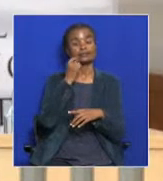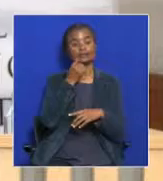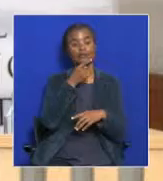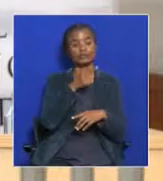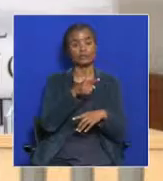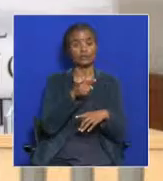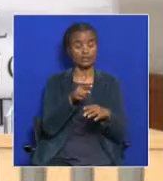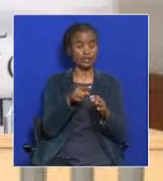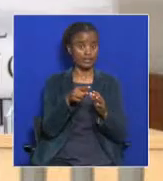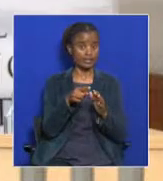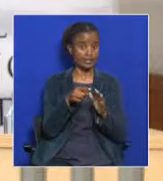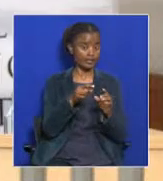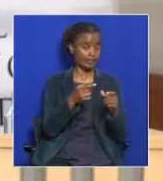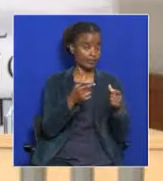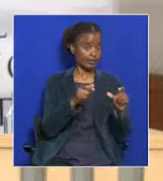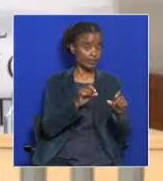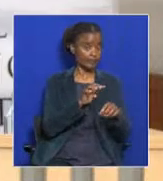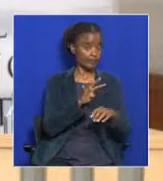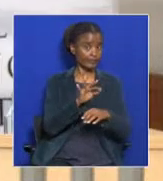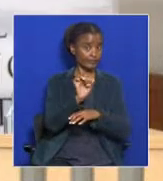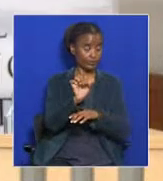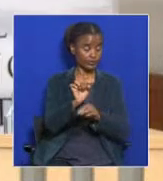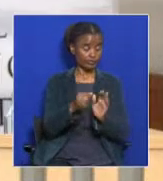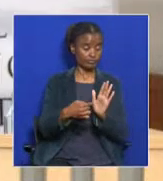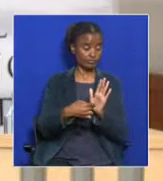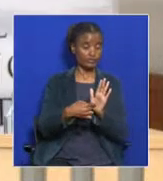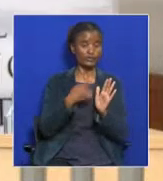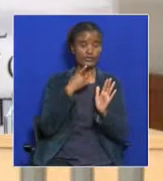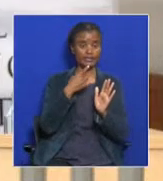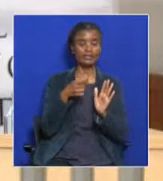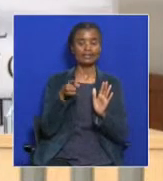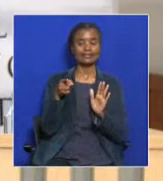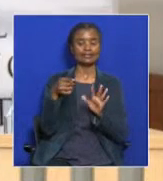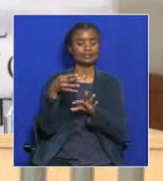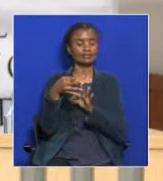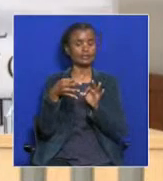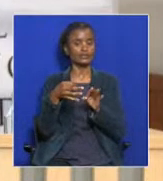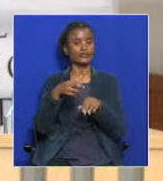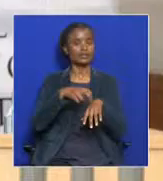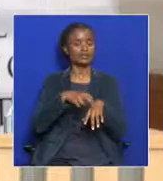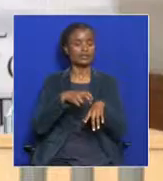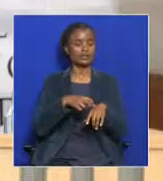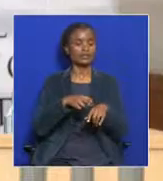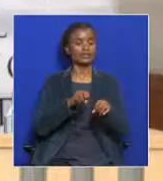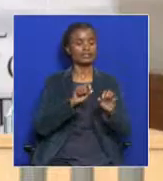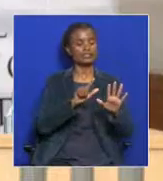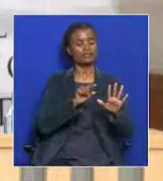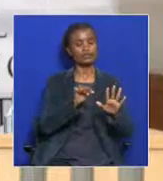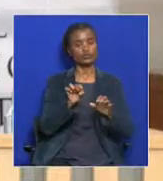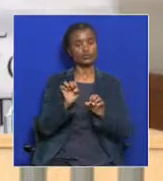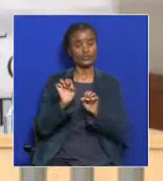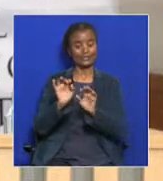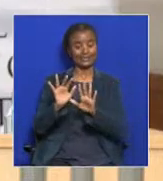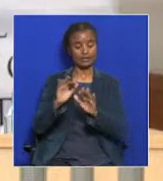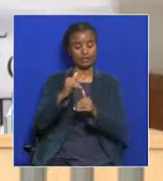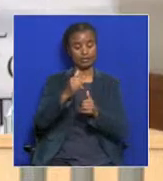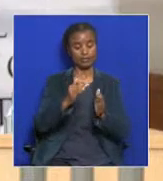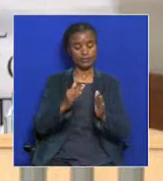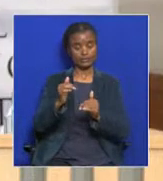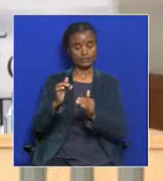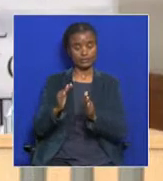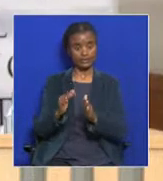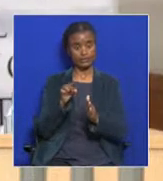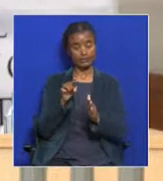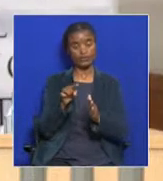you, he explained that he required 7 to 10 bricks of cocaine to weigh so that the analysis report could reference the average